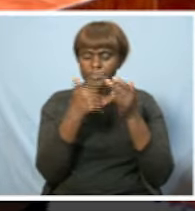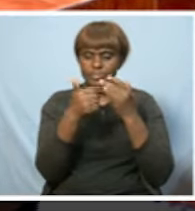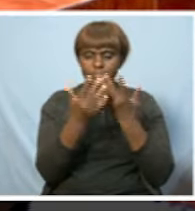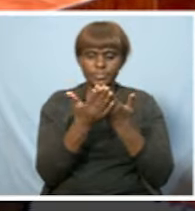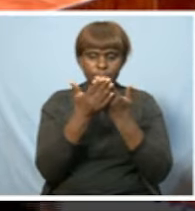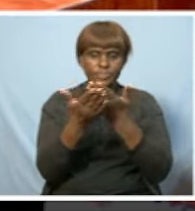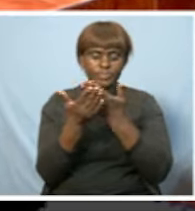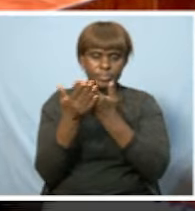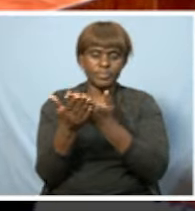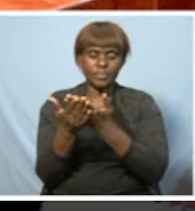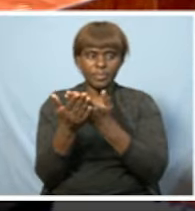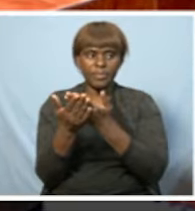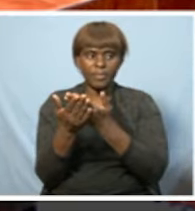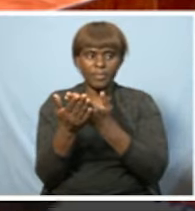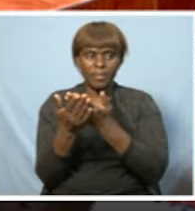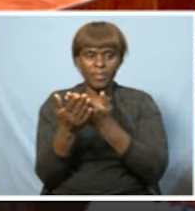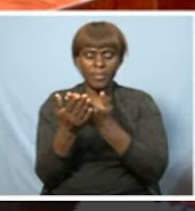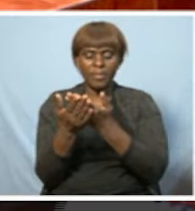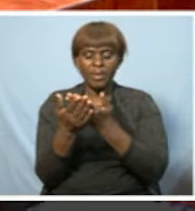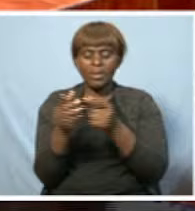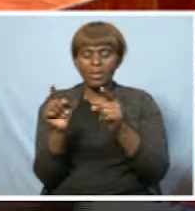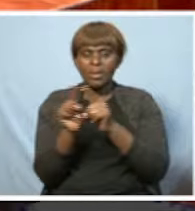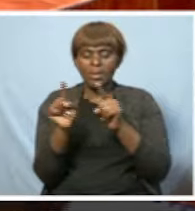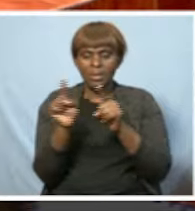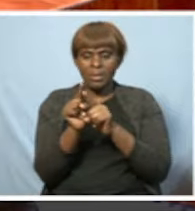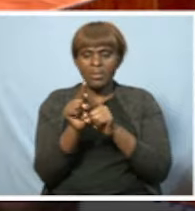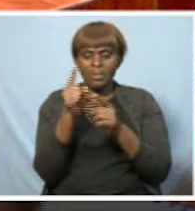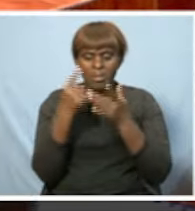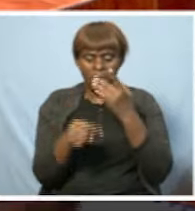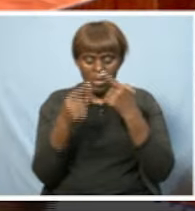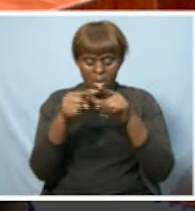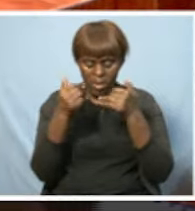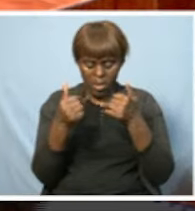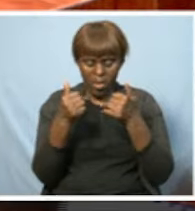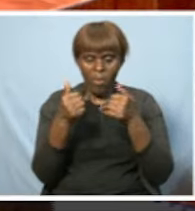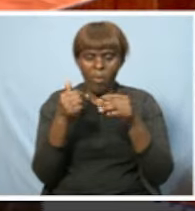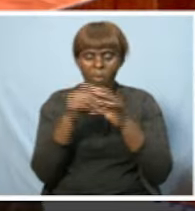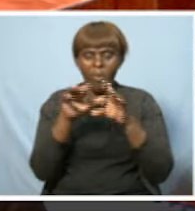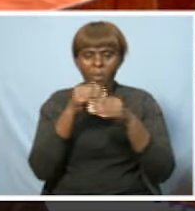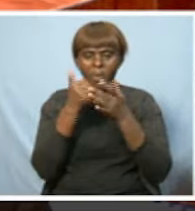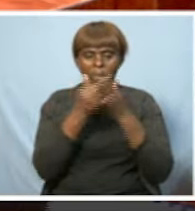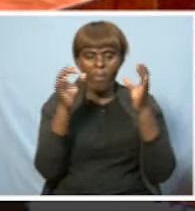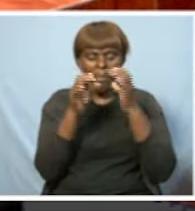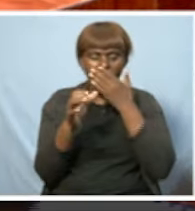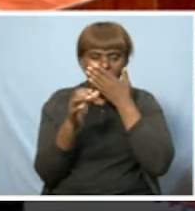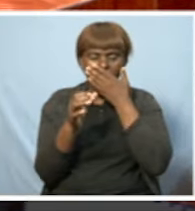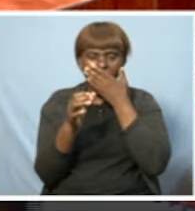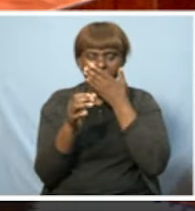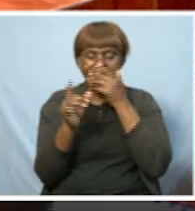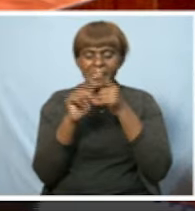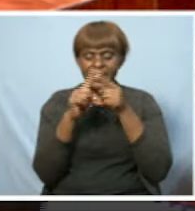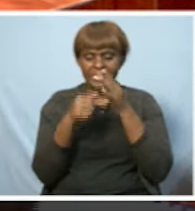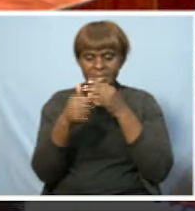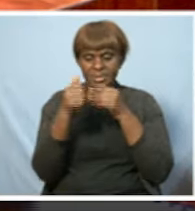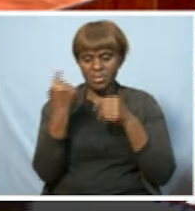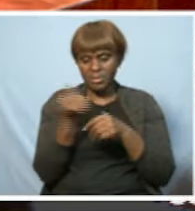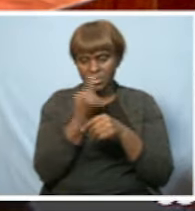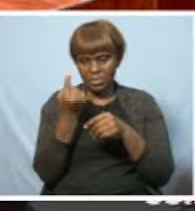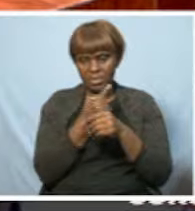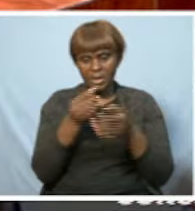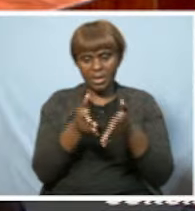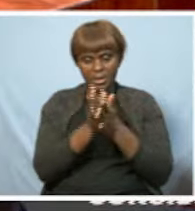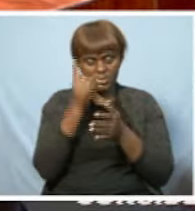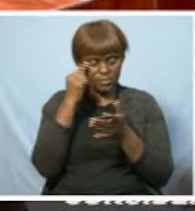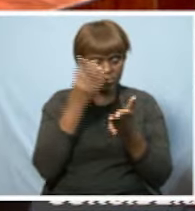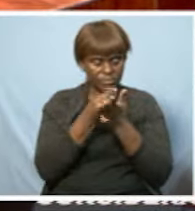submitting is what is happening in all the councils. But then you only request for funding.